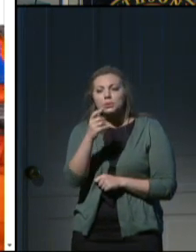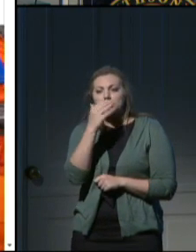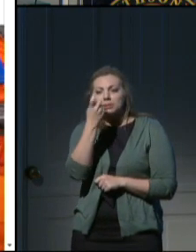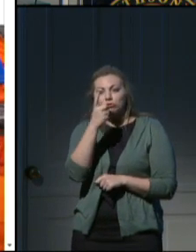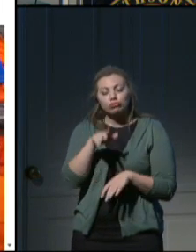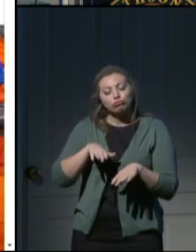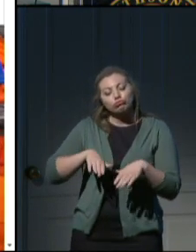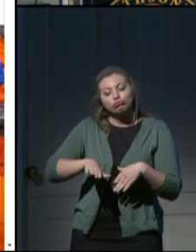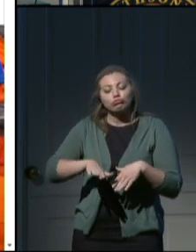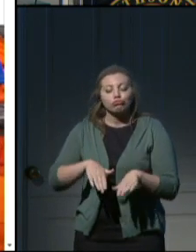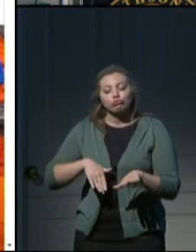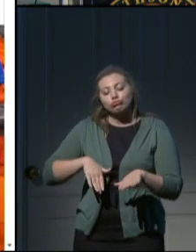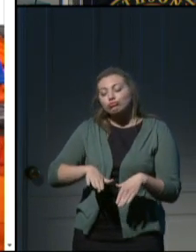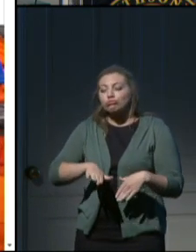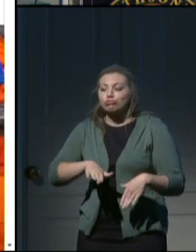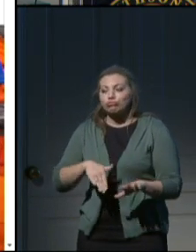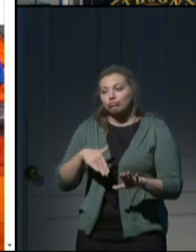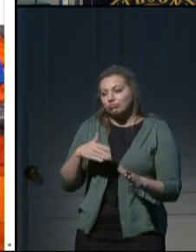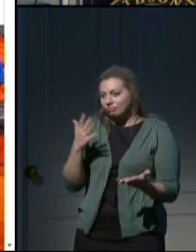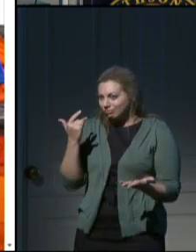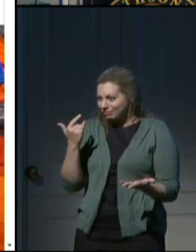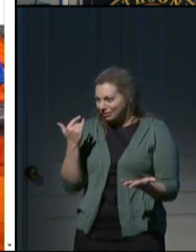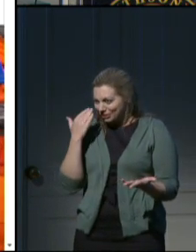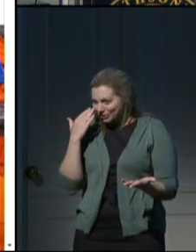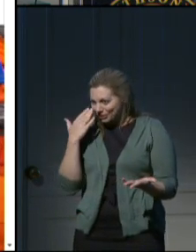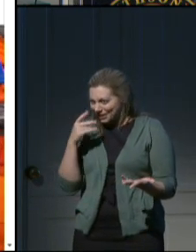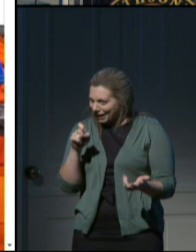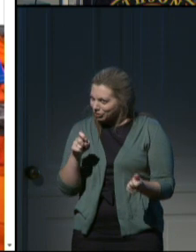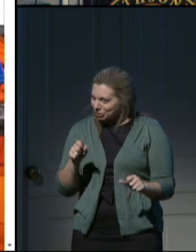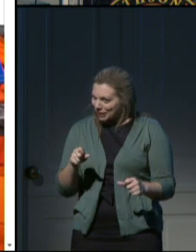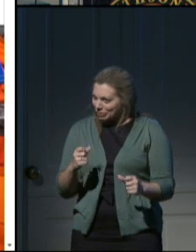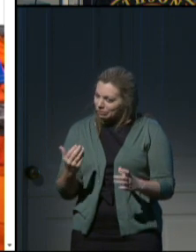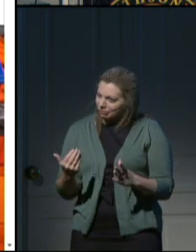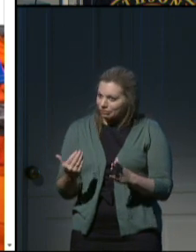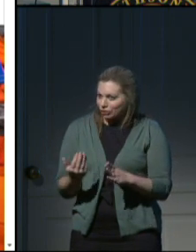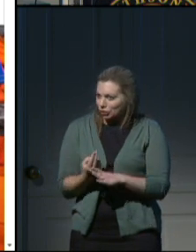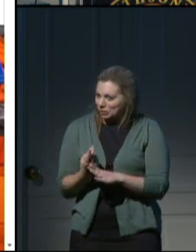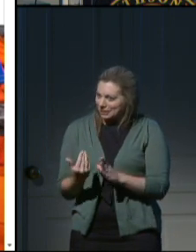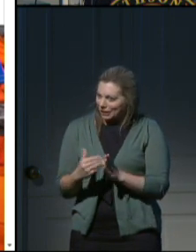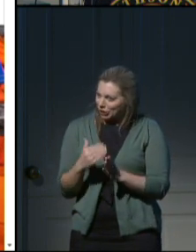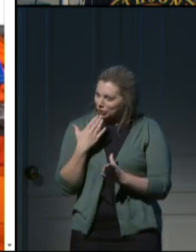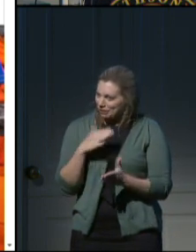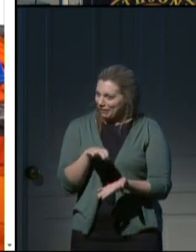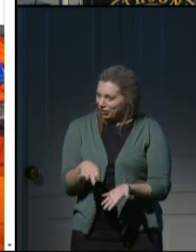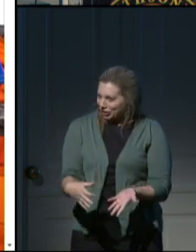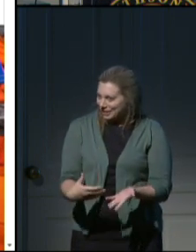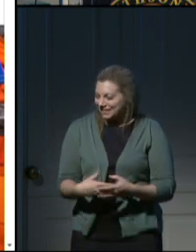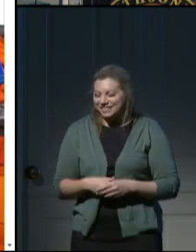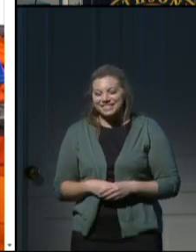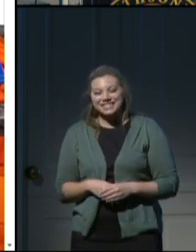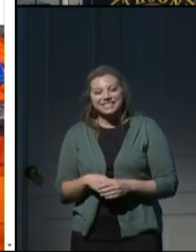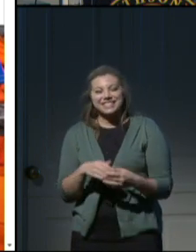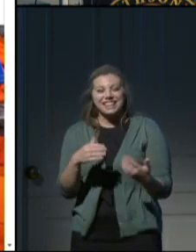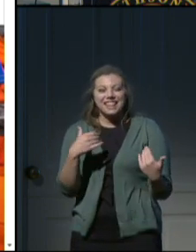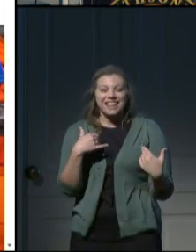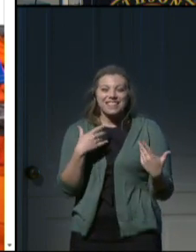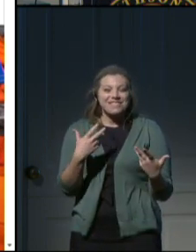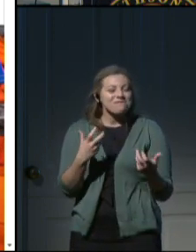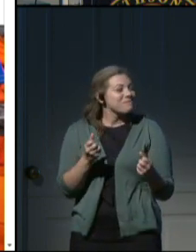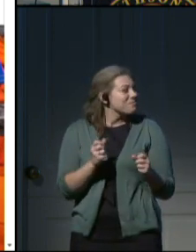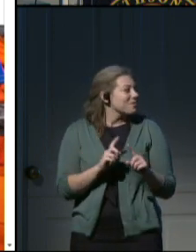around in, because you can, you have to be able to reuse good fashion, right? So we had all kinds of